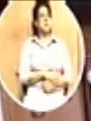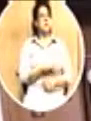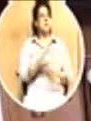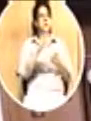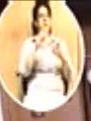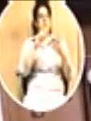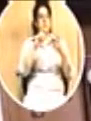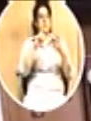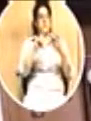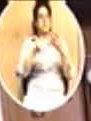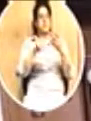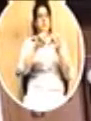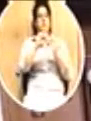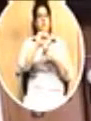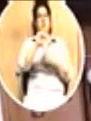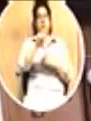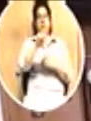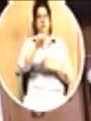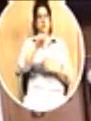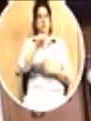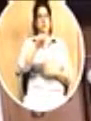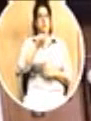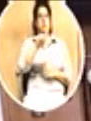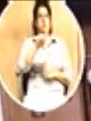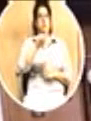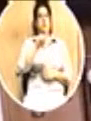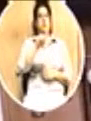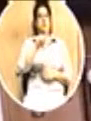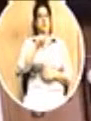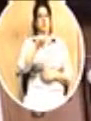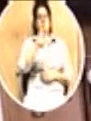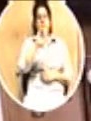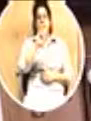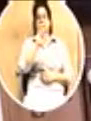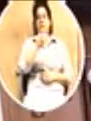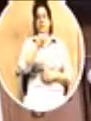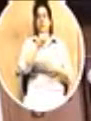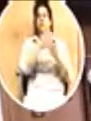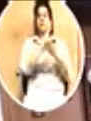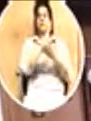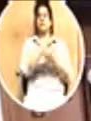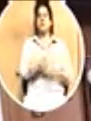The next speaker is Mr. Sal Gomez. Mr. Gomez's topic is civil rights.